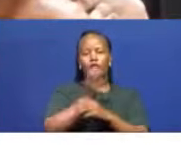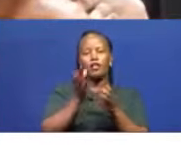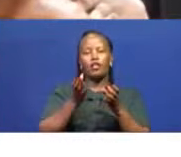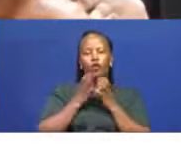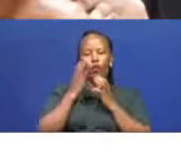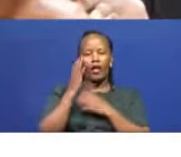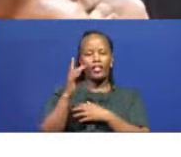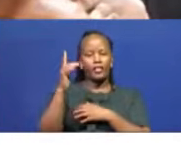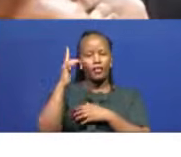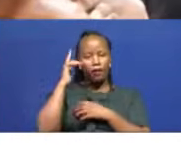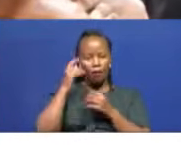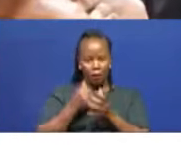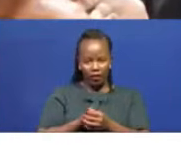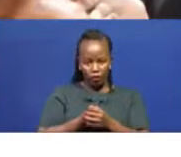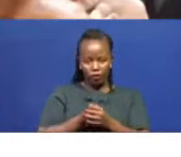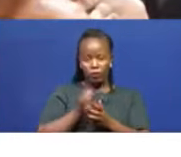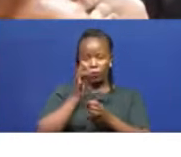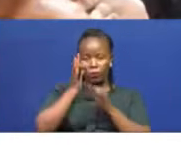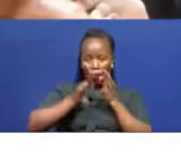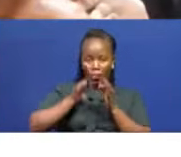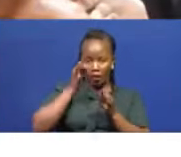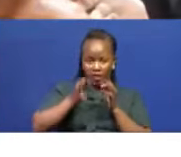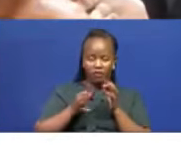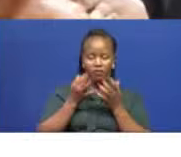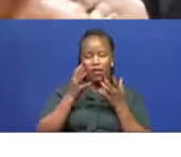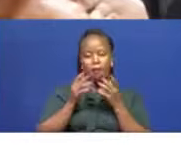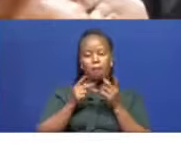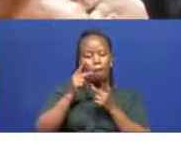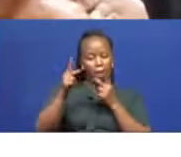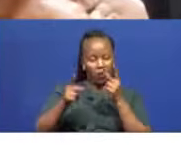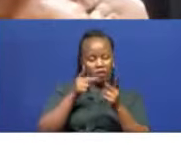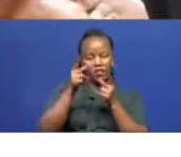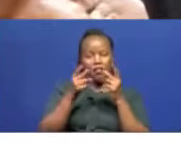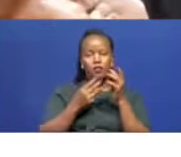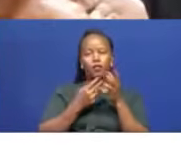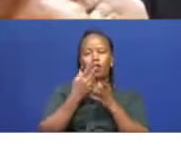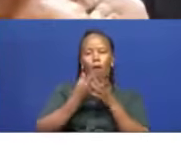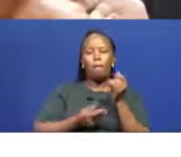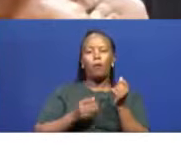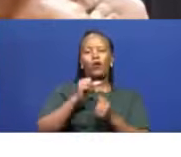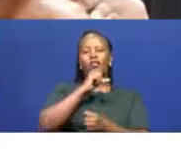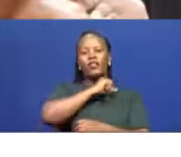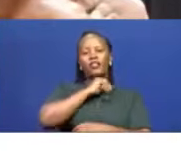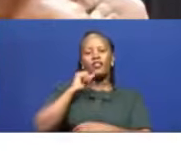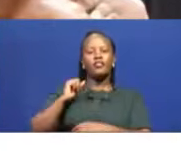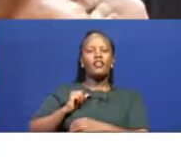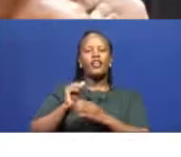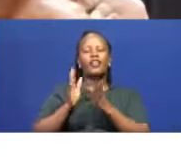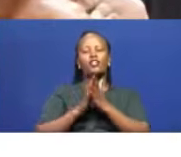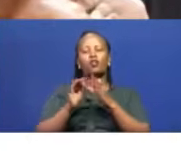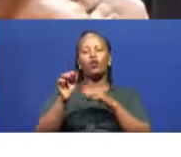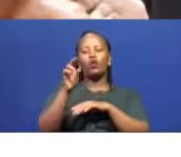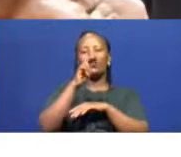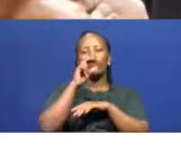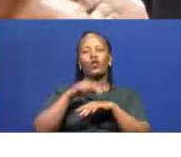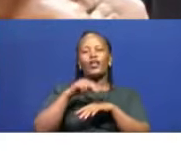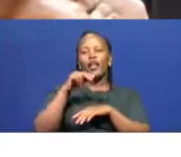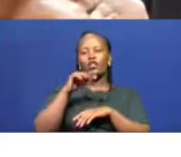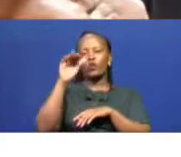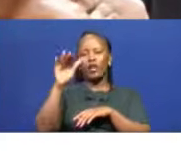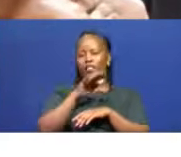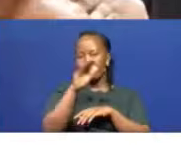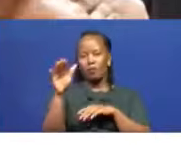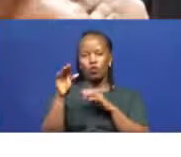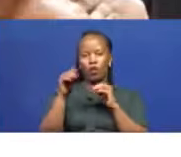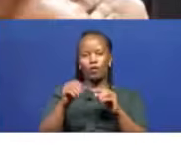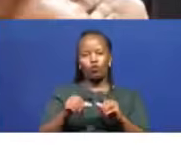law. Whether the debates and proceedings in both the Senate and the National Assembly were confined to